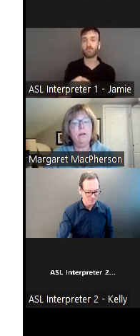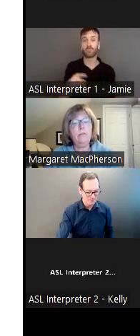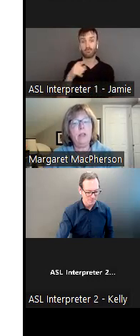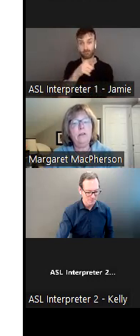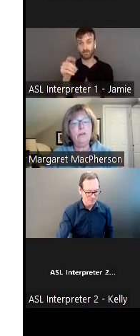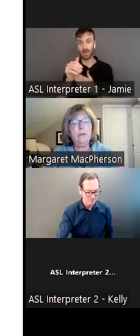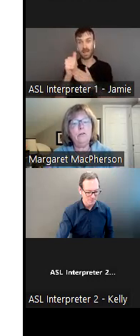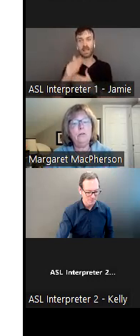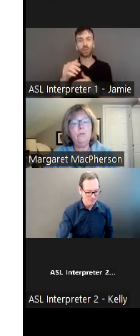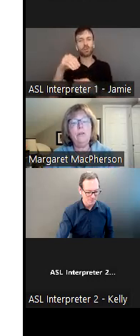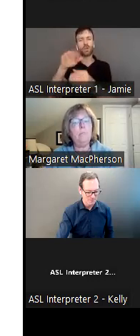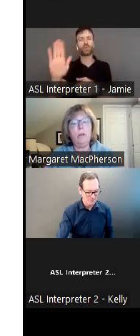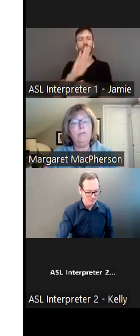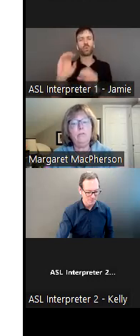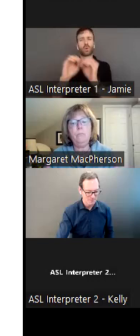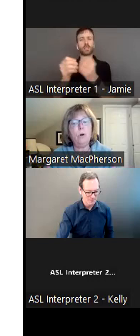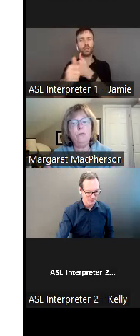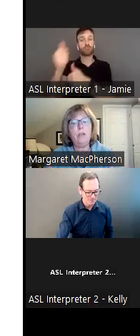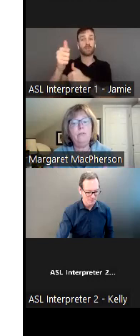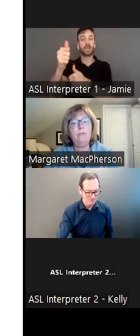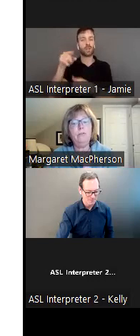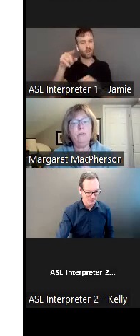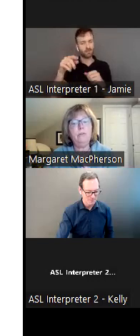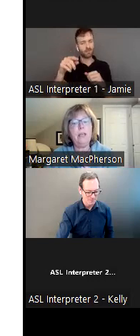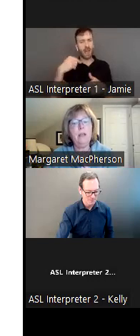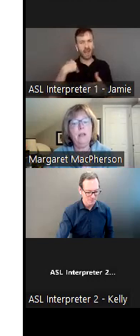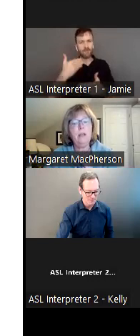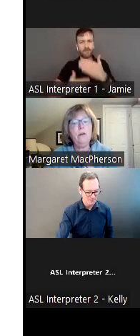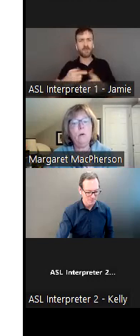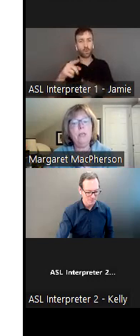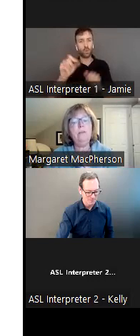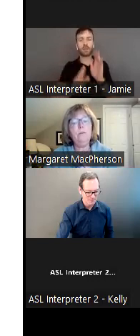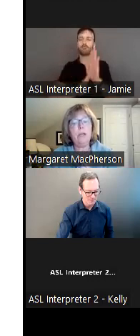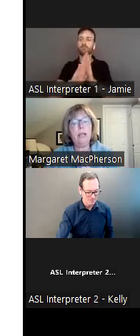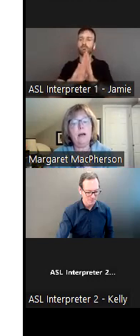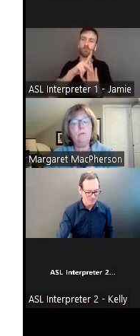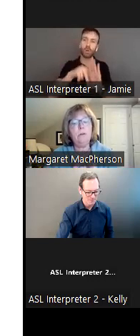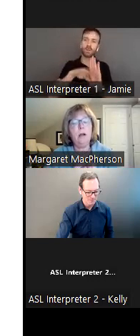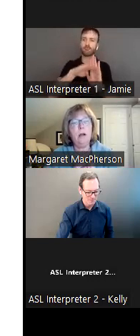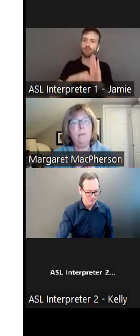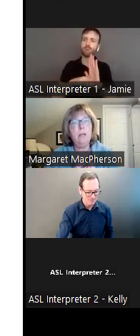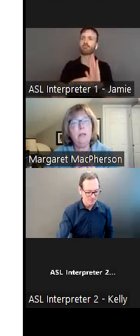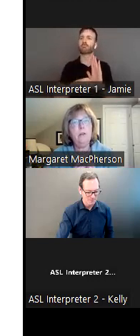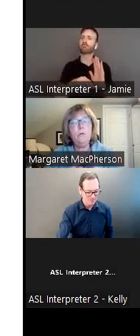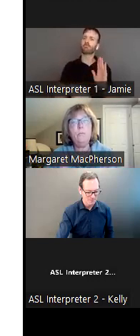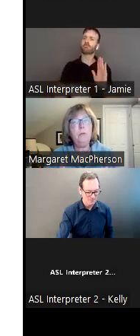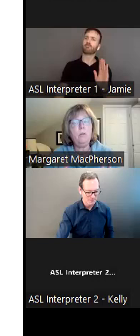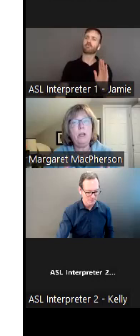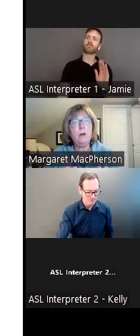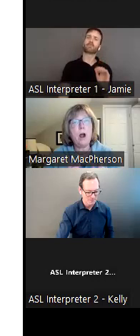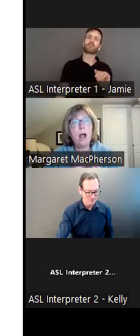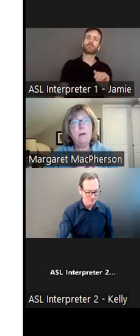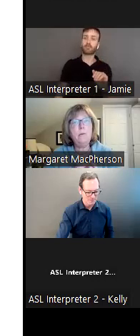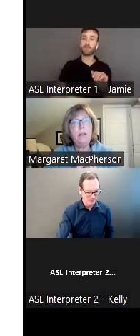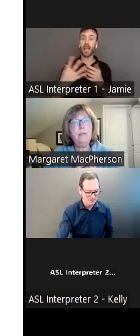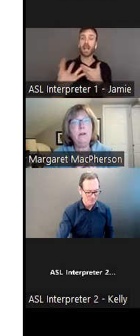an organization to develop policies and processes that take, into account, the people that